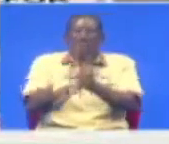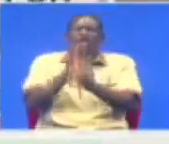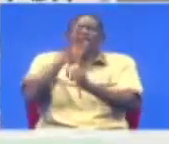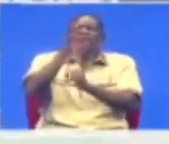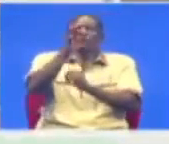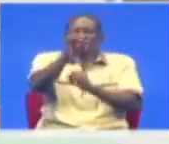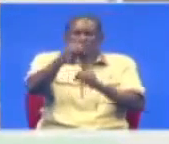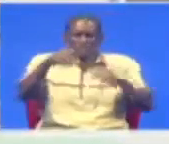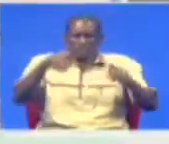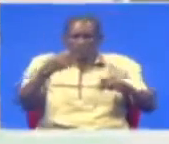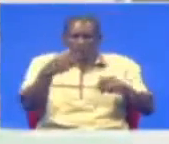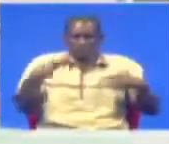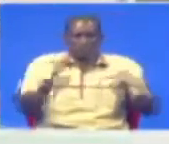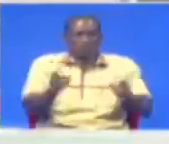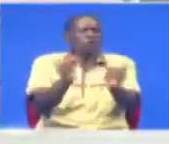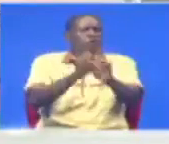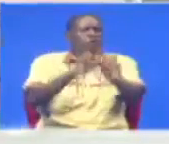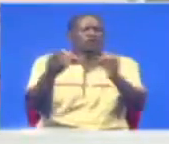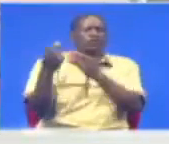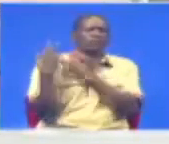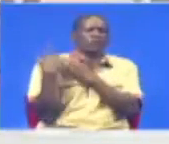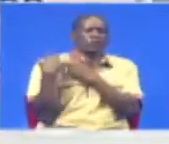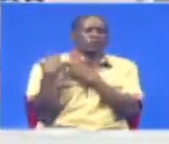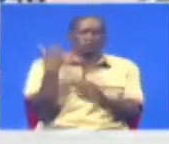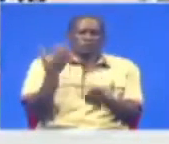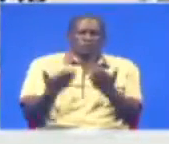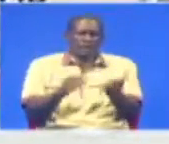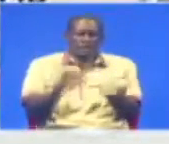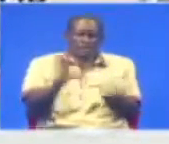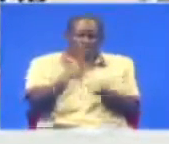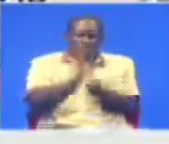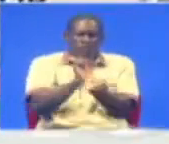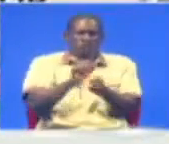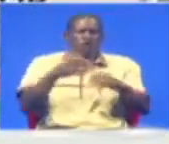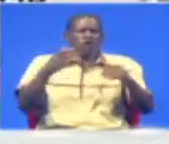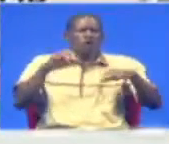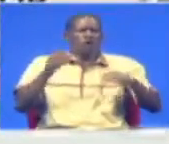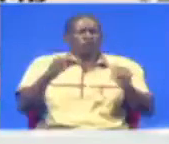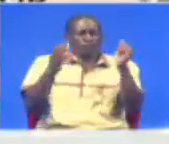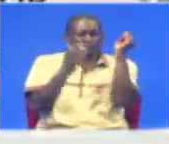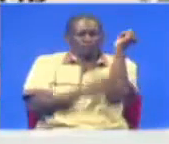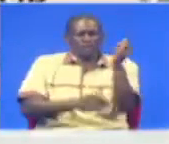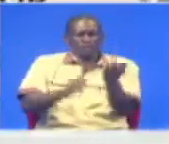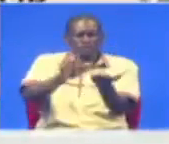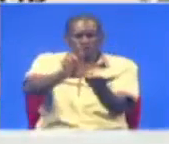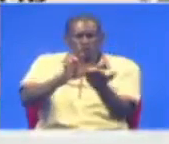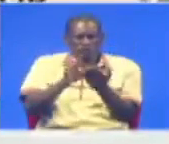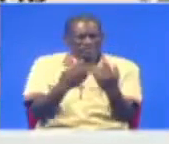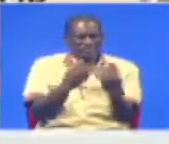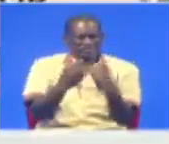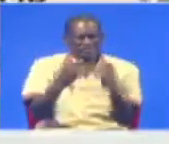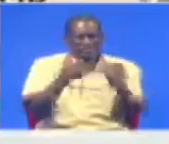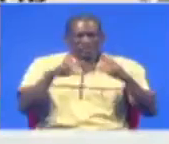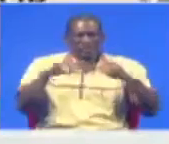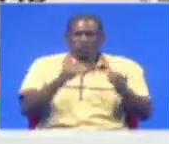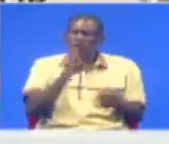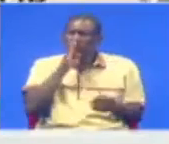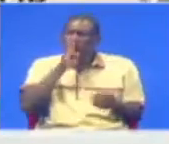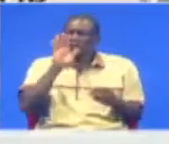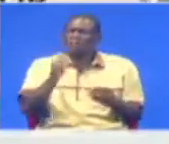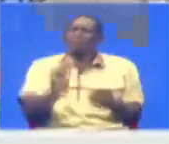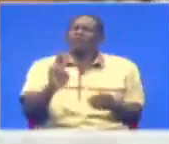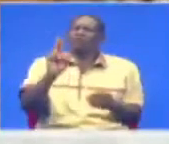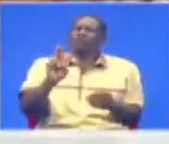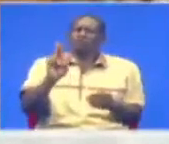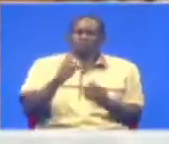shall not be held liable for any penalties of bad loans negotiated or borrowed by Uhuru